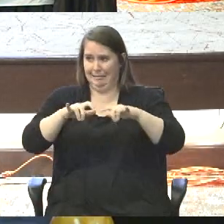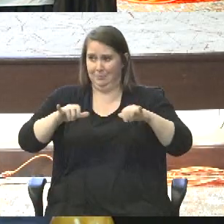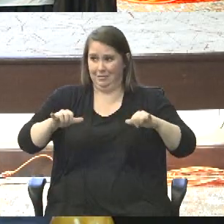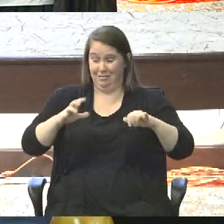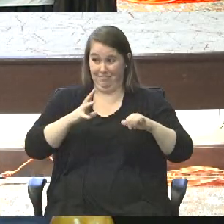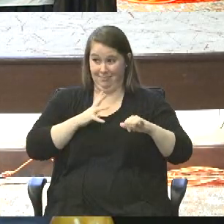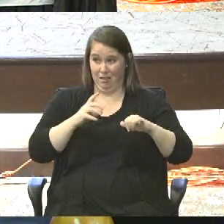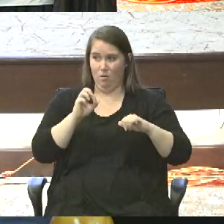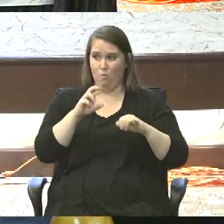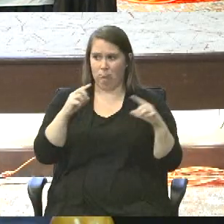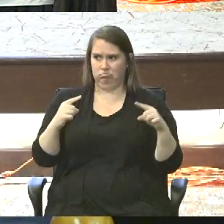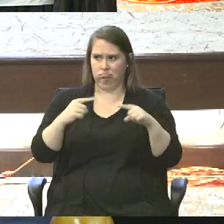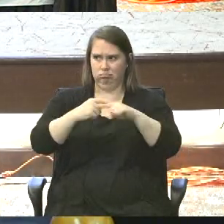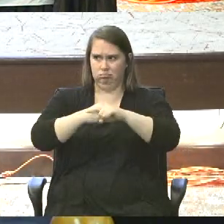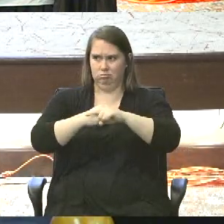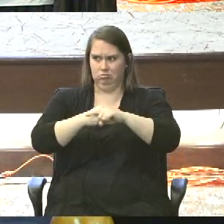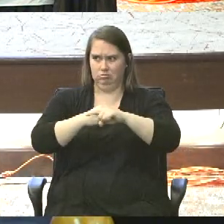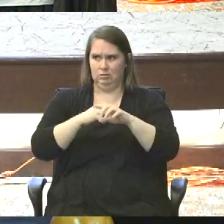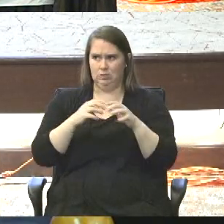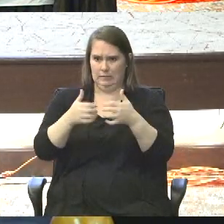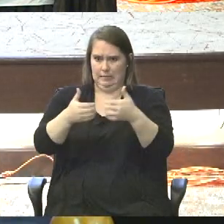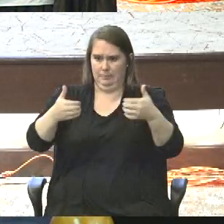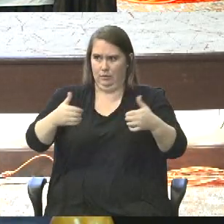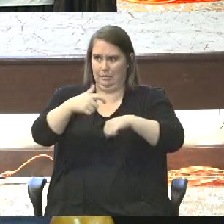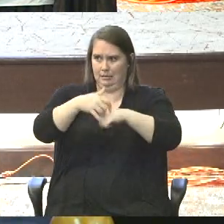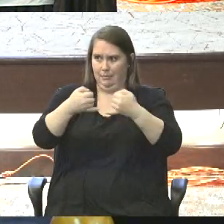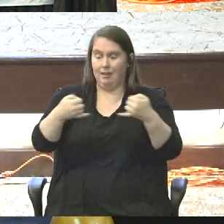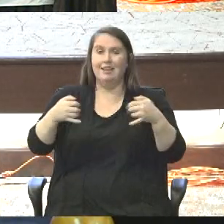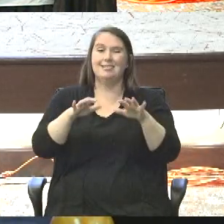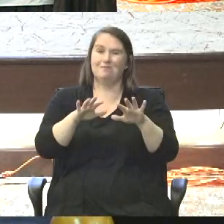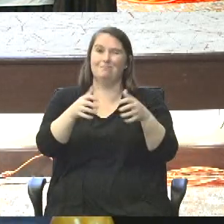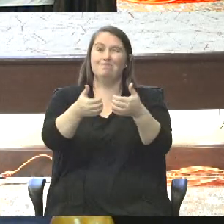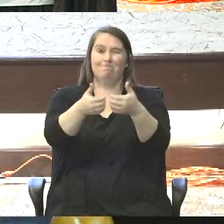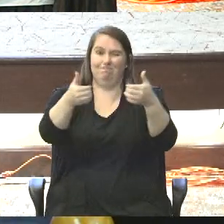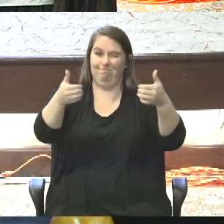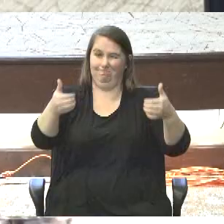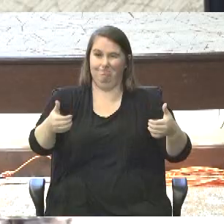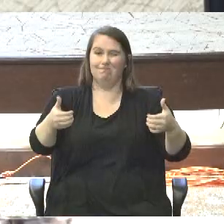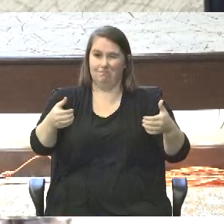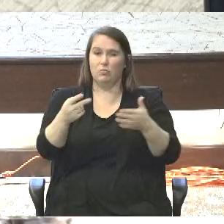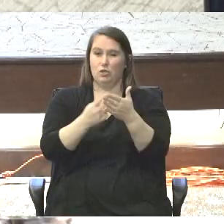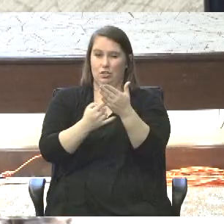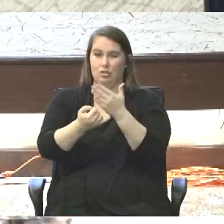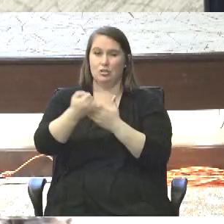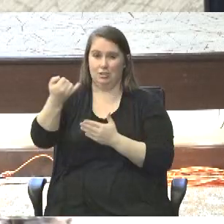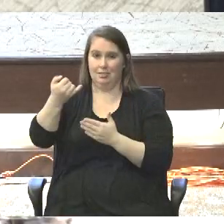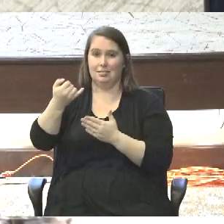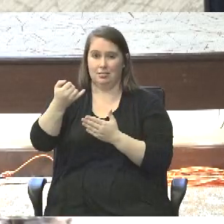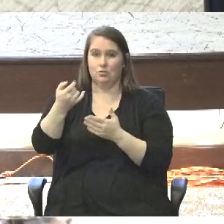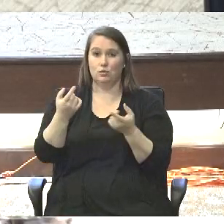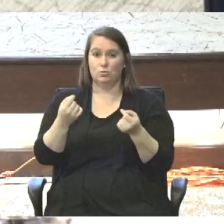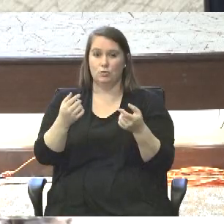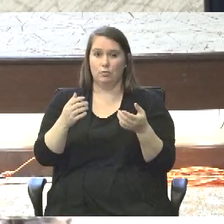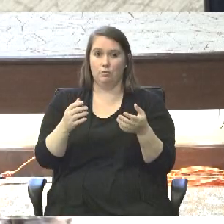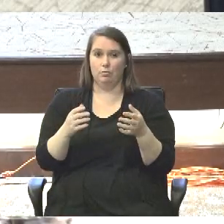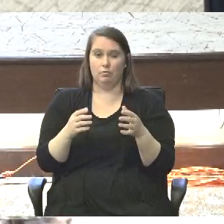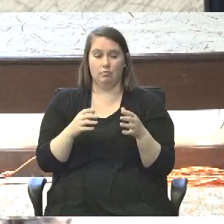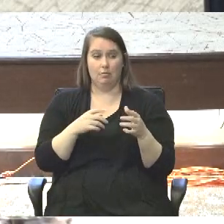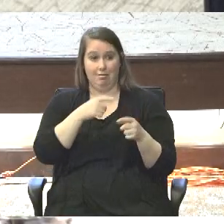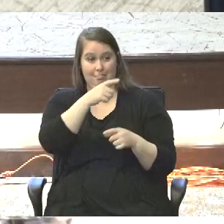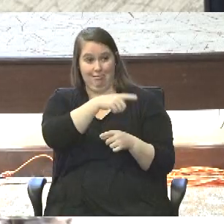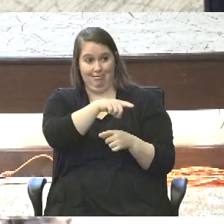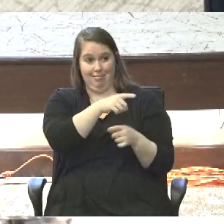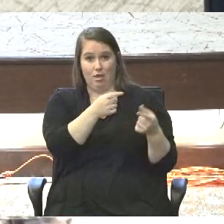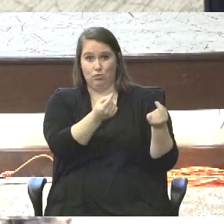that be, you know, sort of separate enough to not have to worry about it? It is a separate project, obviously in coordination with what they're going